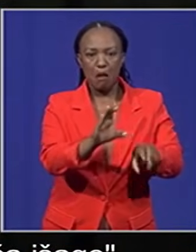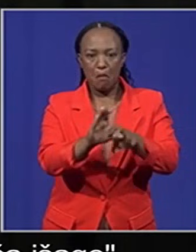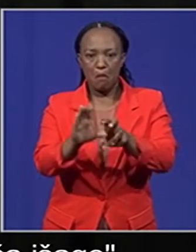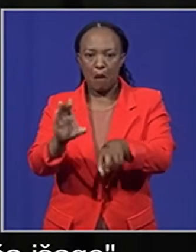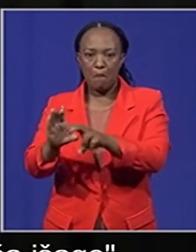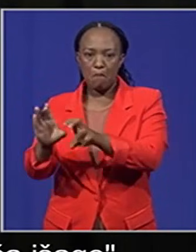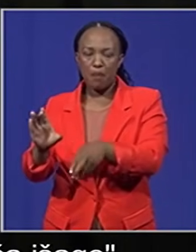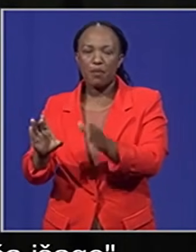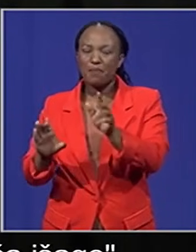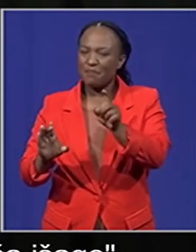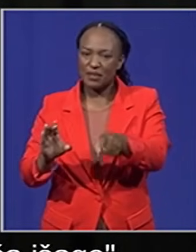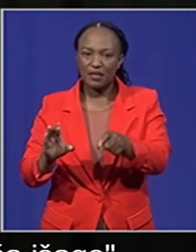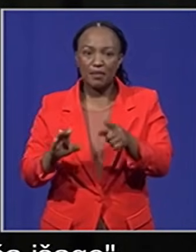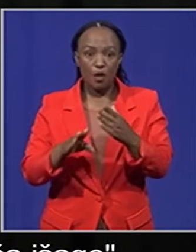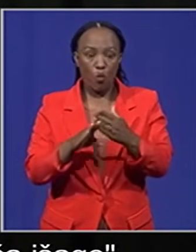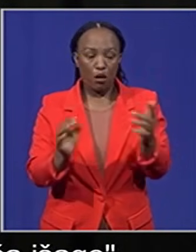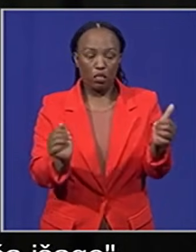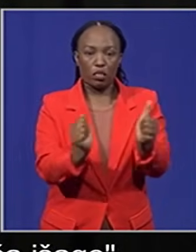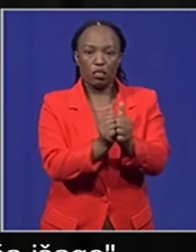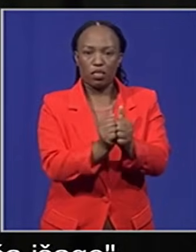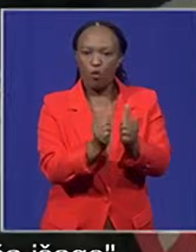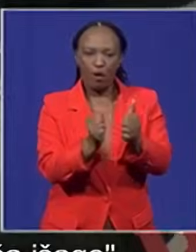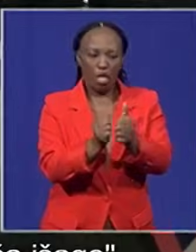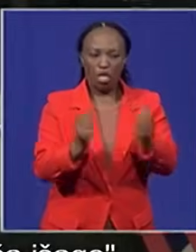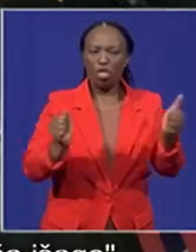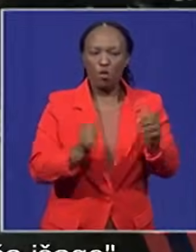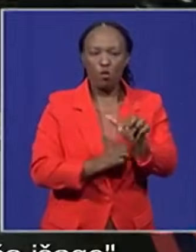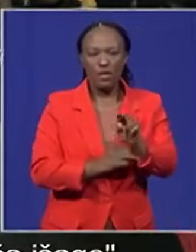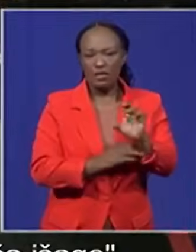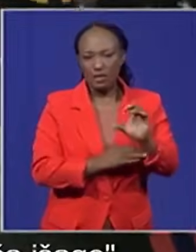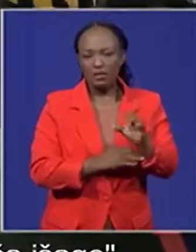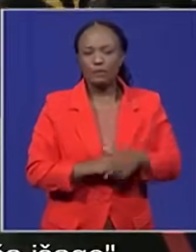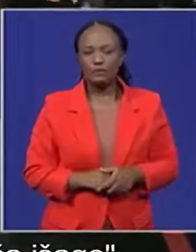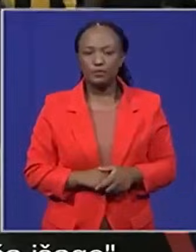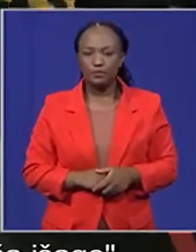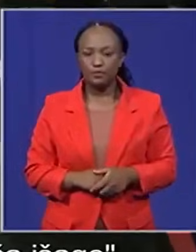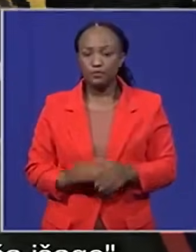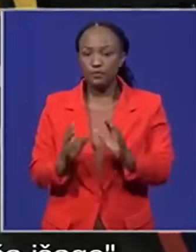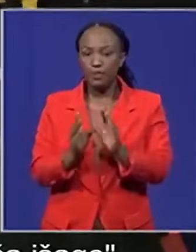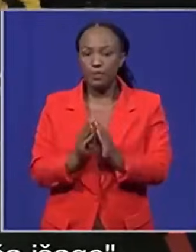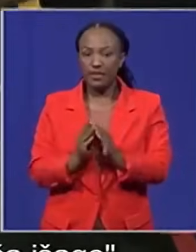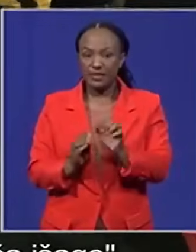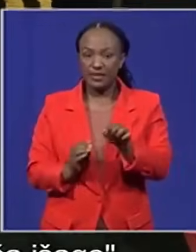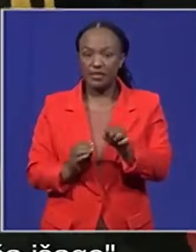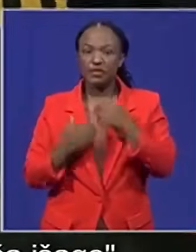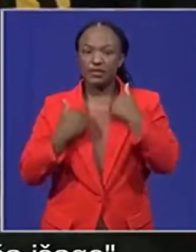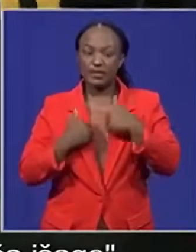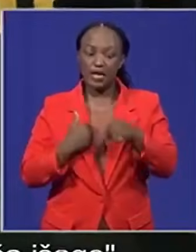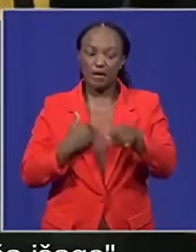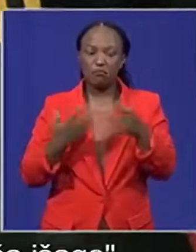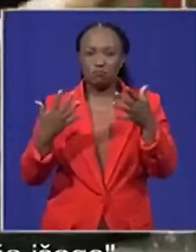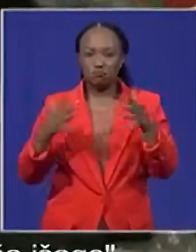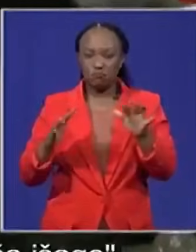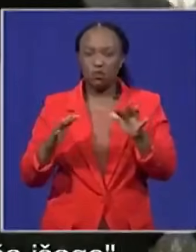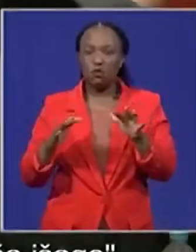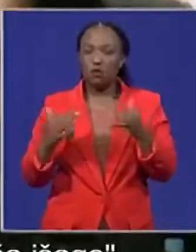that cooperation stop immediately with the ANC. Kopano ye ya EFF e tla fihla mafelelong ka Sontaga ka šedi